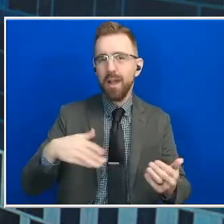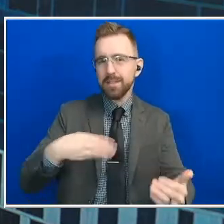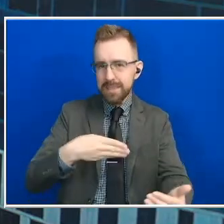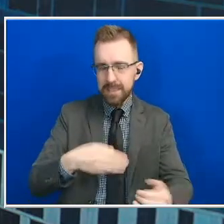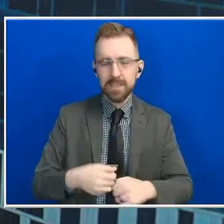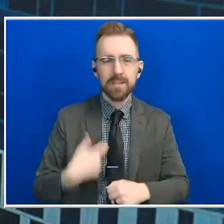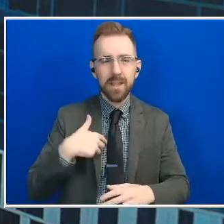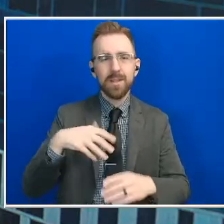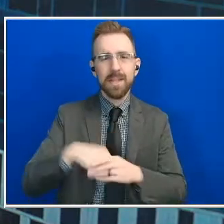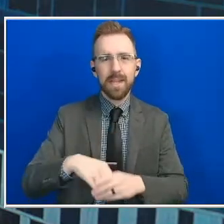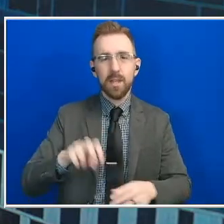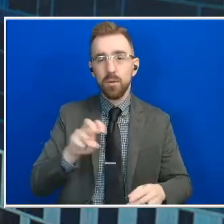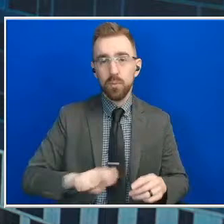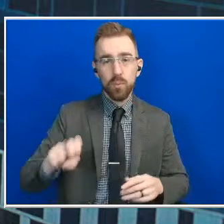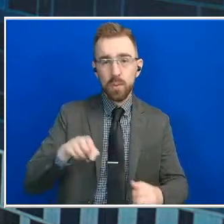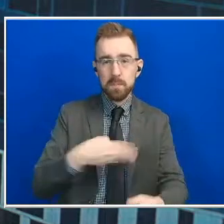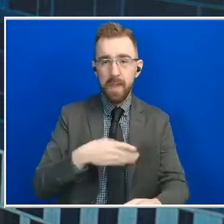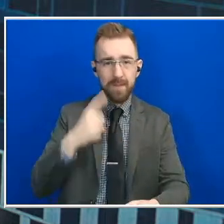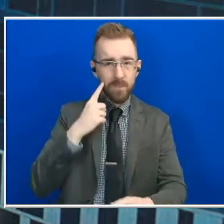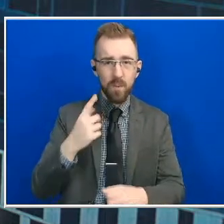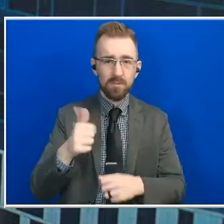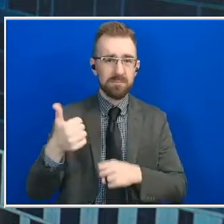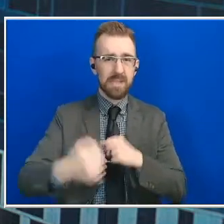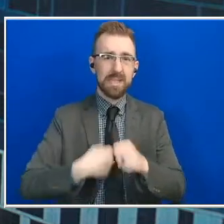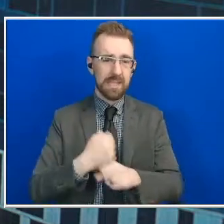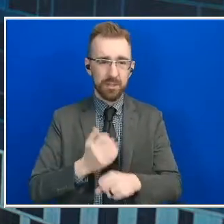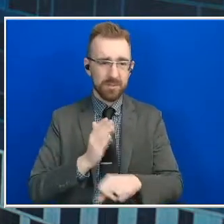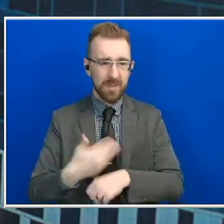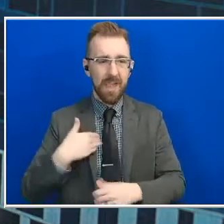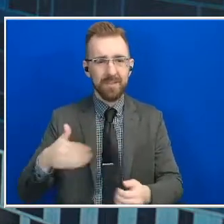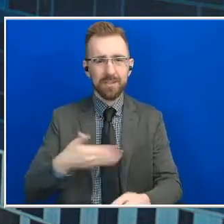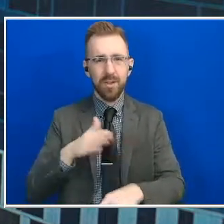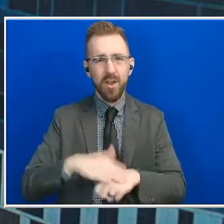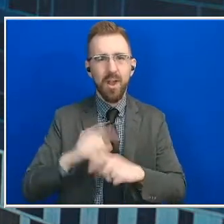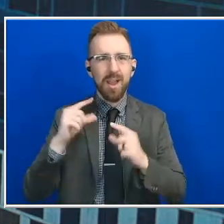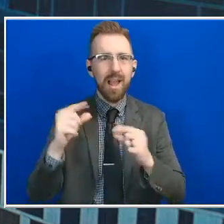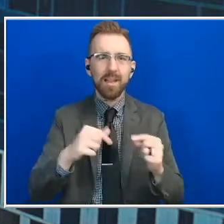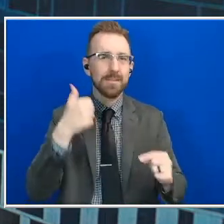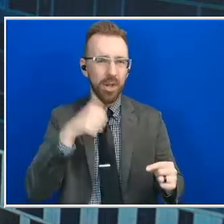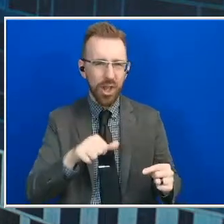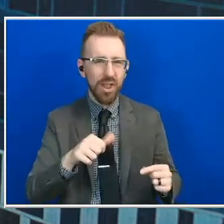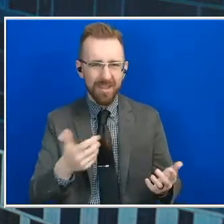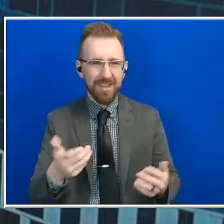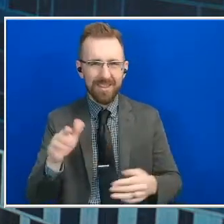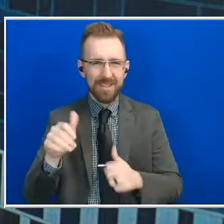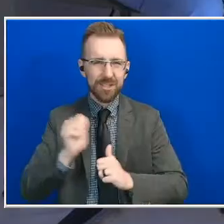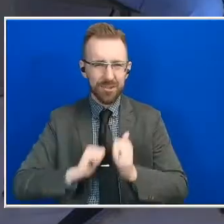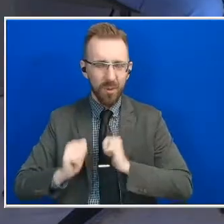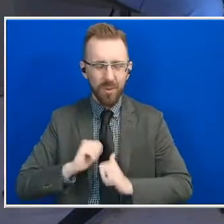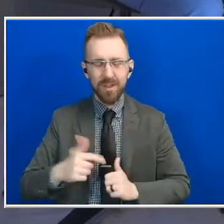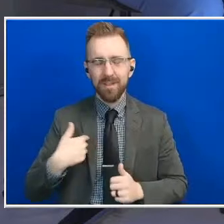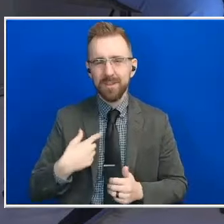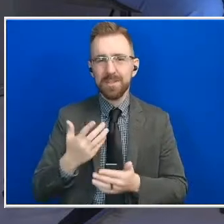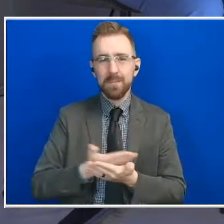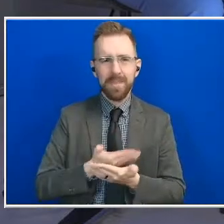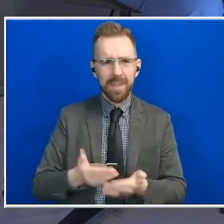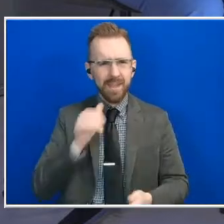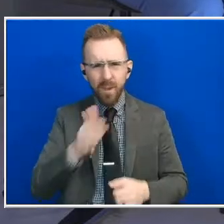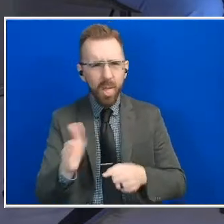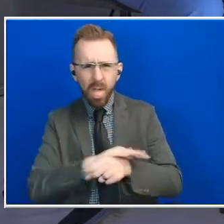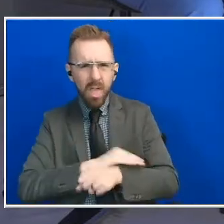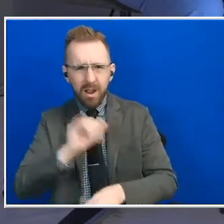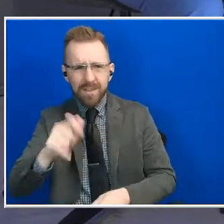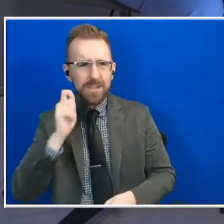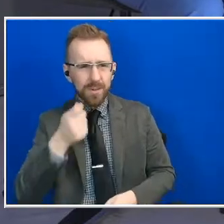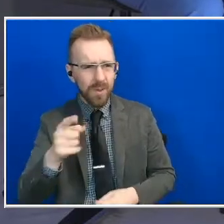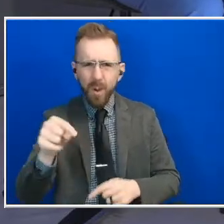band for over a decade. We had a song on Gossip Girl. We did some things, so that was fun. Don't gloss over Yeah. that. Yeah, wait, A back up to song the Gossip